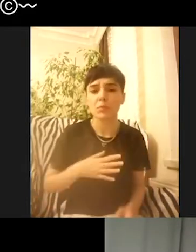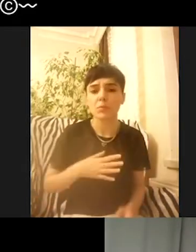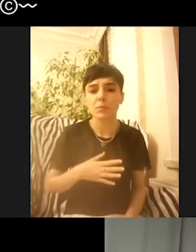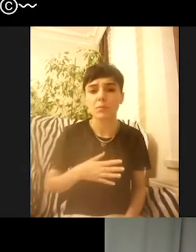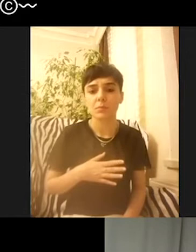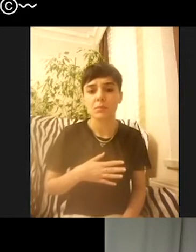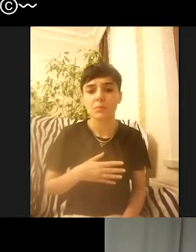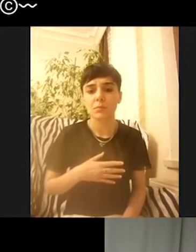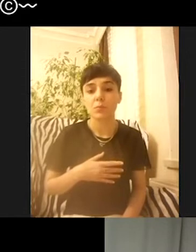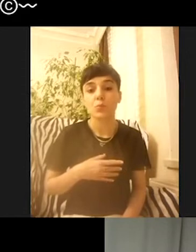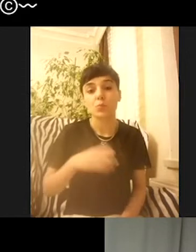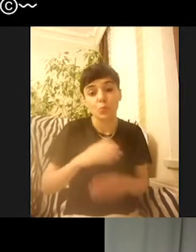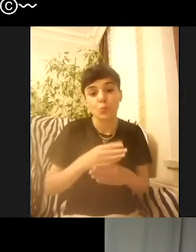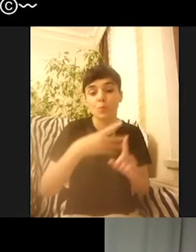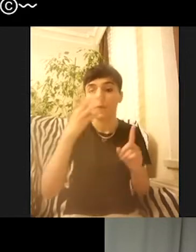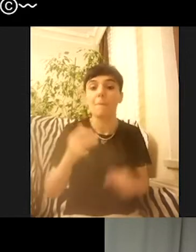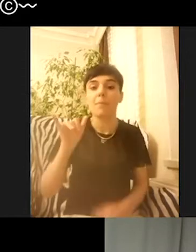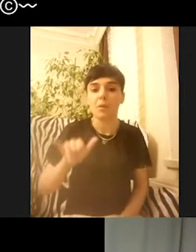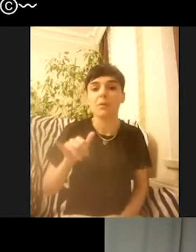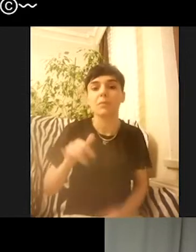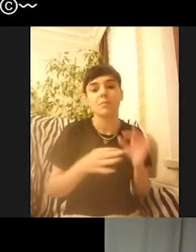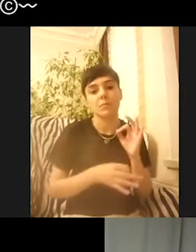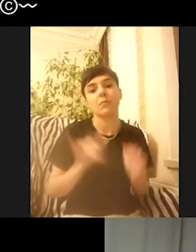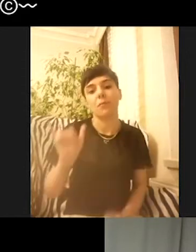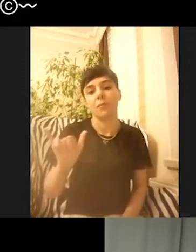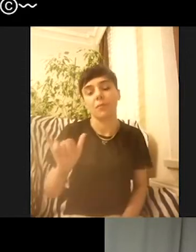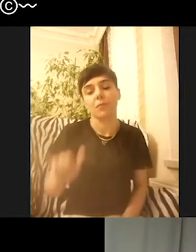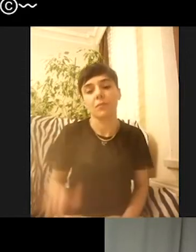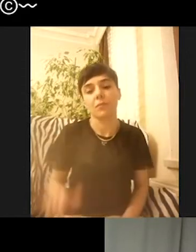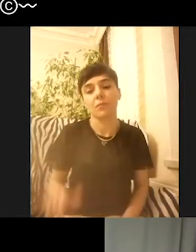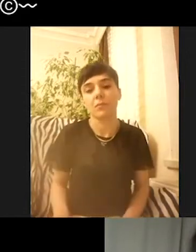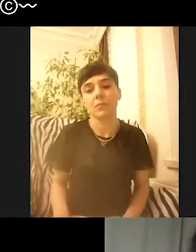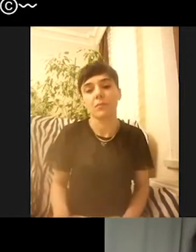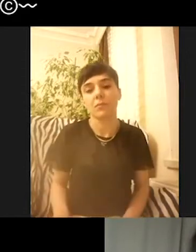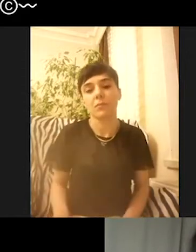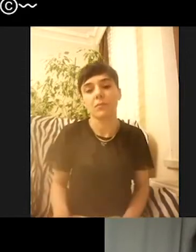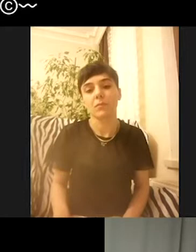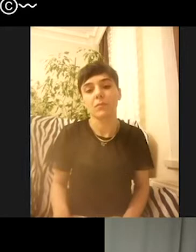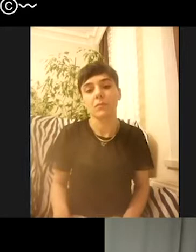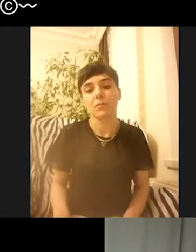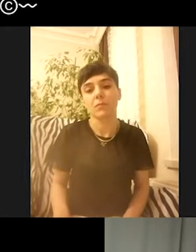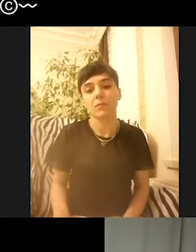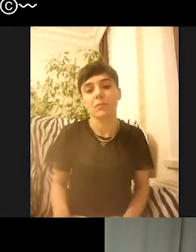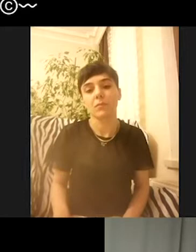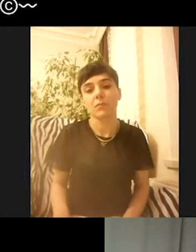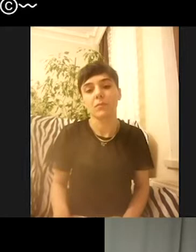number of members, this club had the highest number of members in the university. We have hundreds of members.